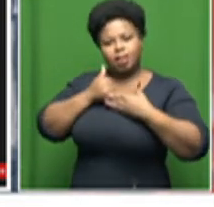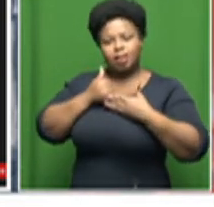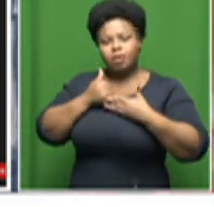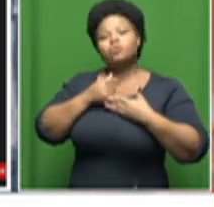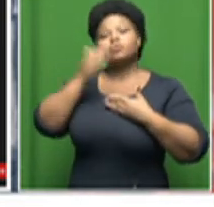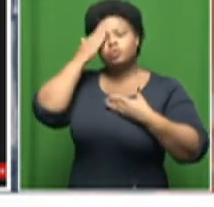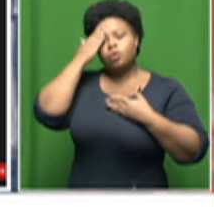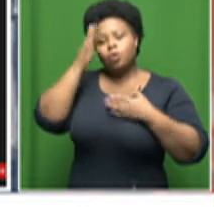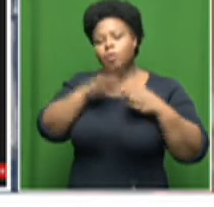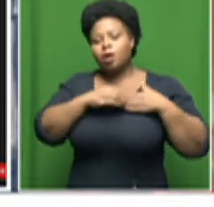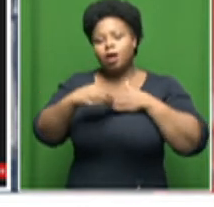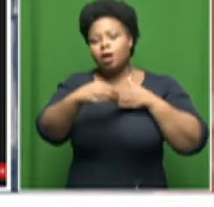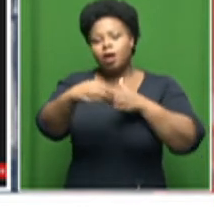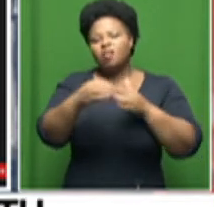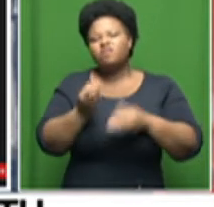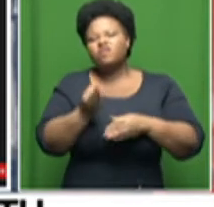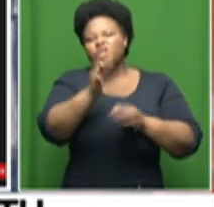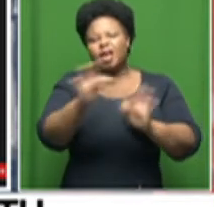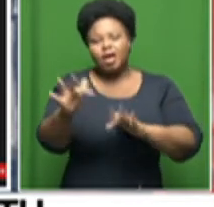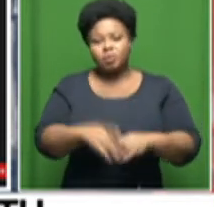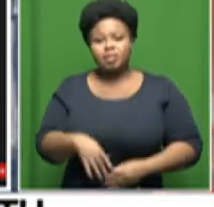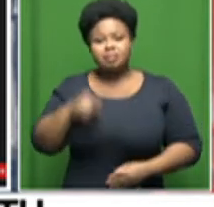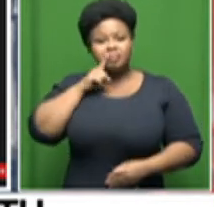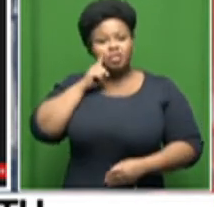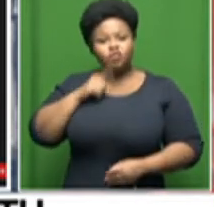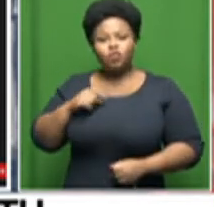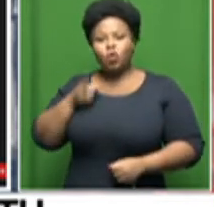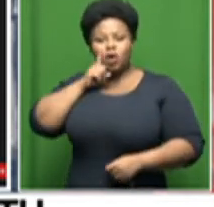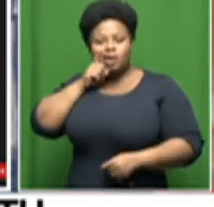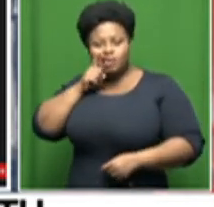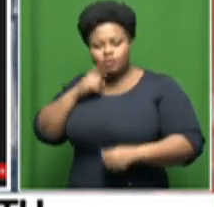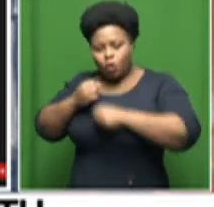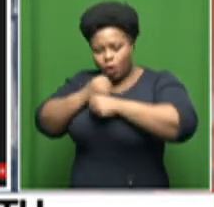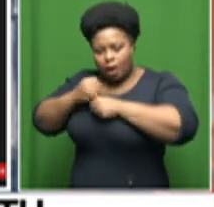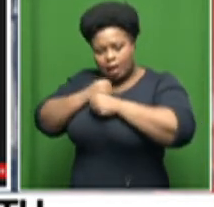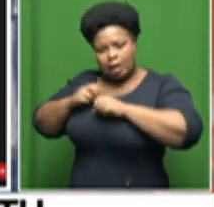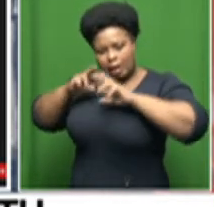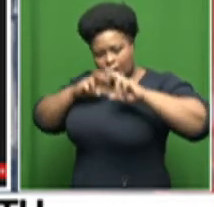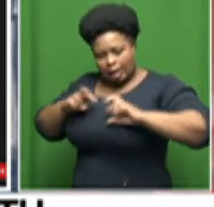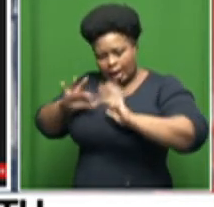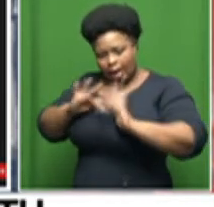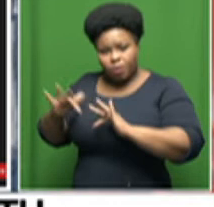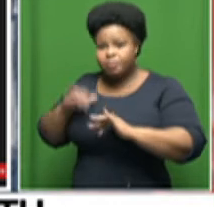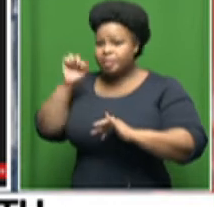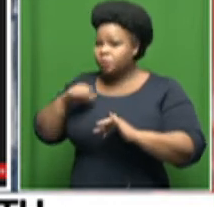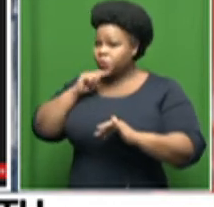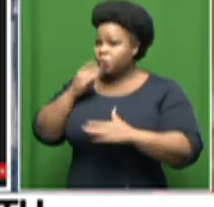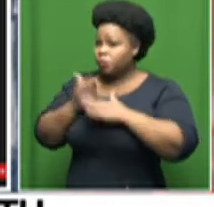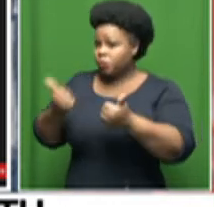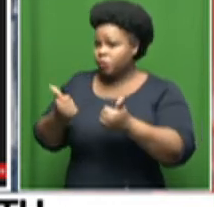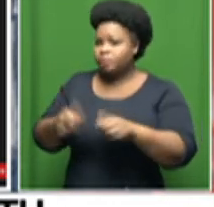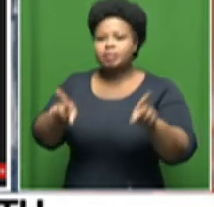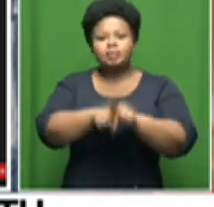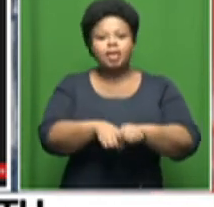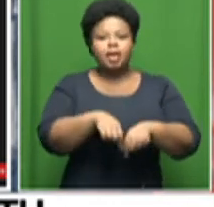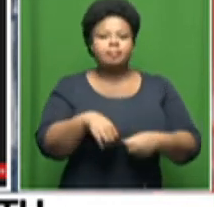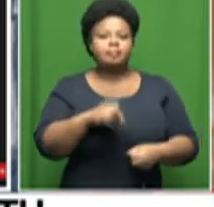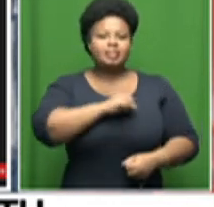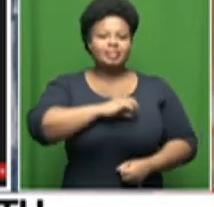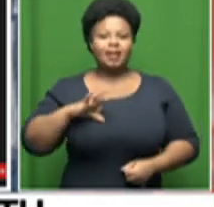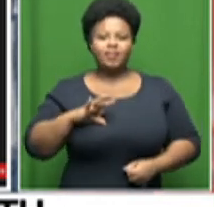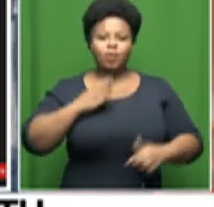here. And it's not only the trialists, and of course they've done a tremendous work. It's also the laboratory